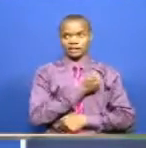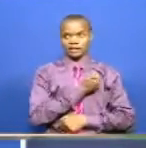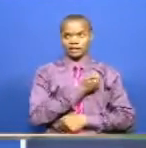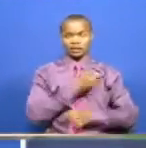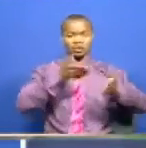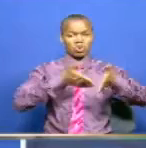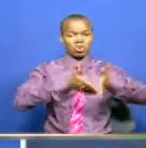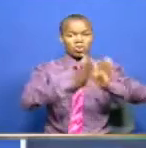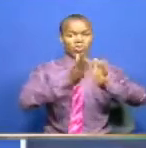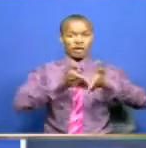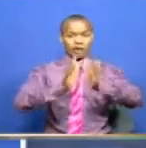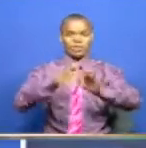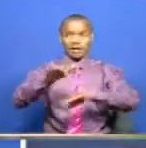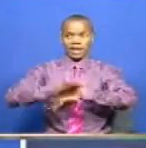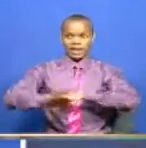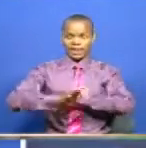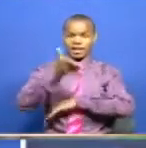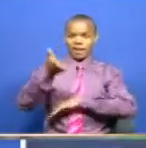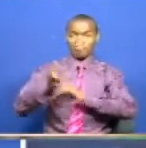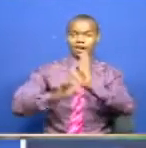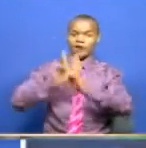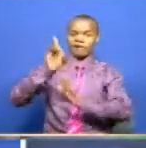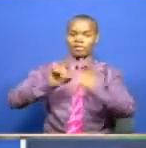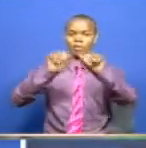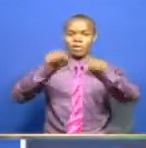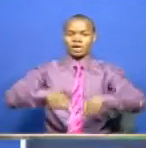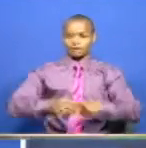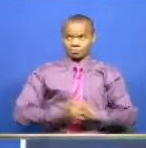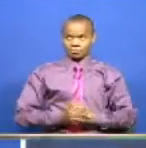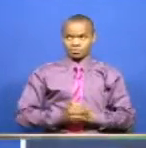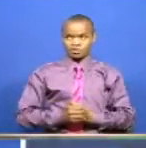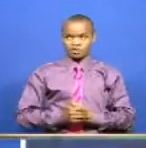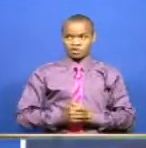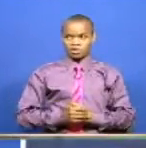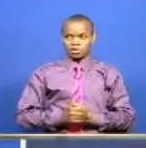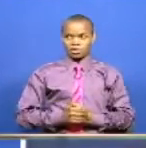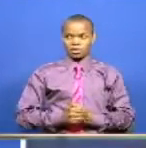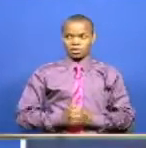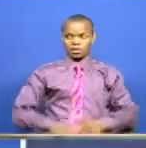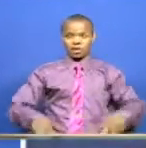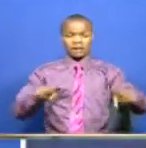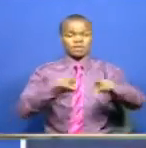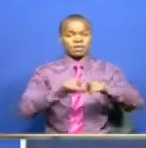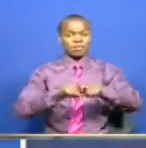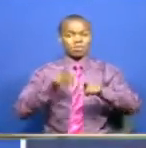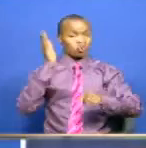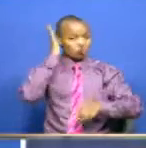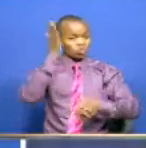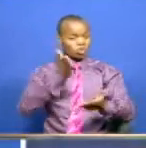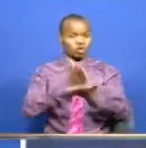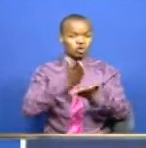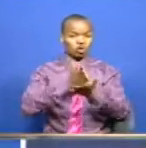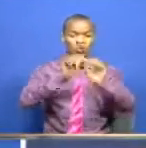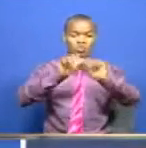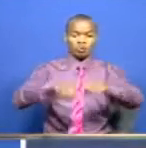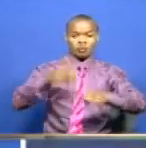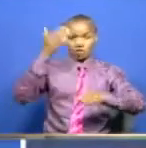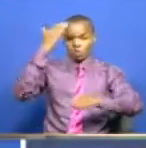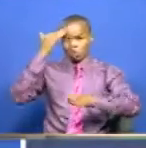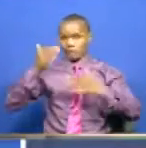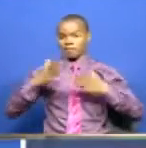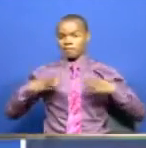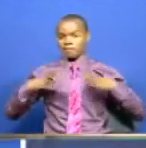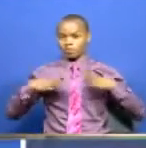coming into this place can be developed. That way we'll be able to look at the people who would